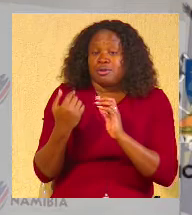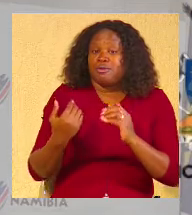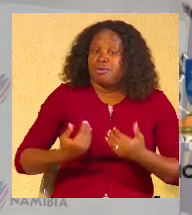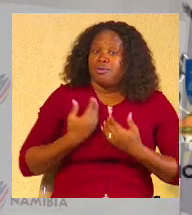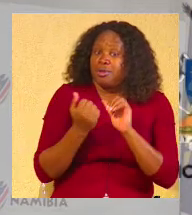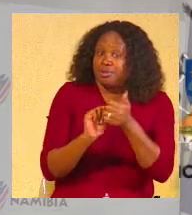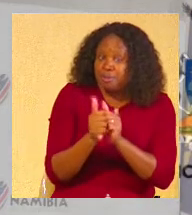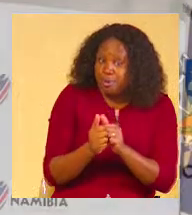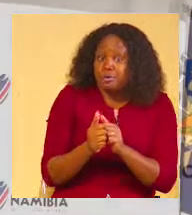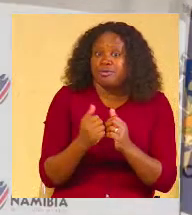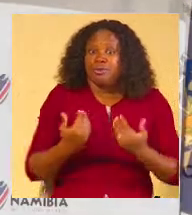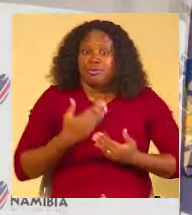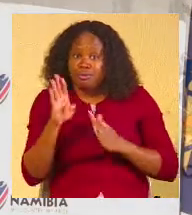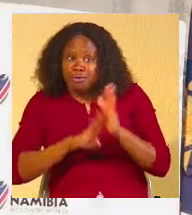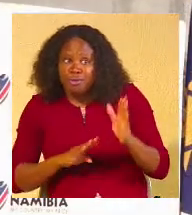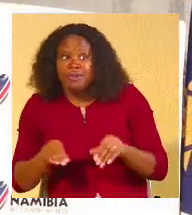speak? Okay.